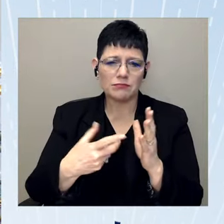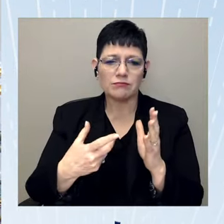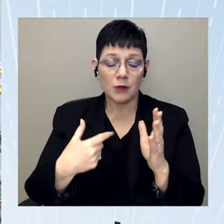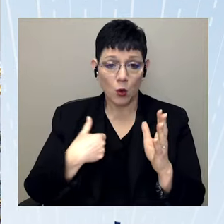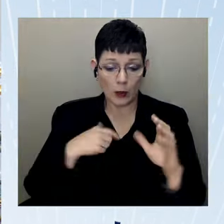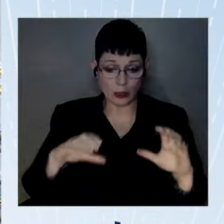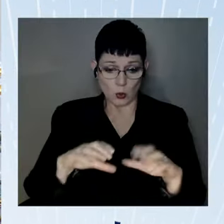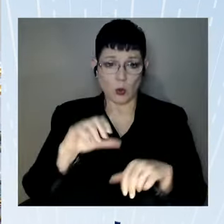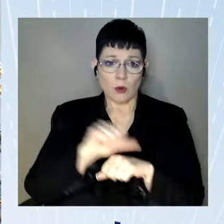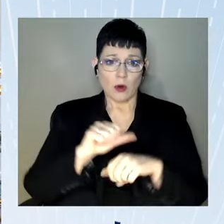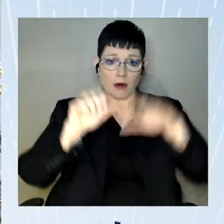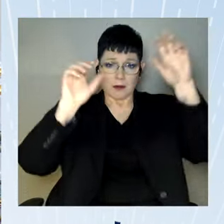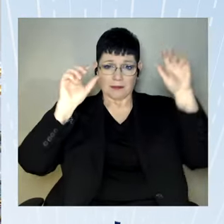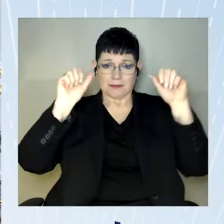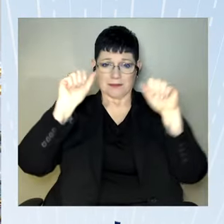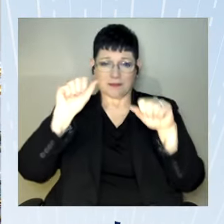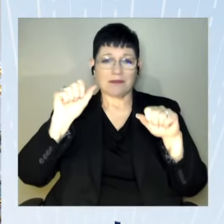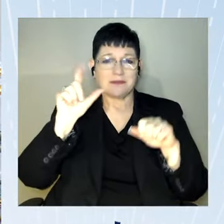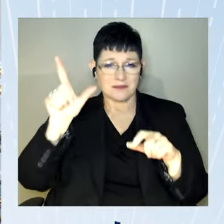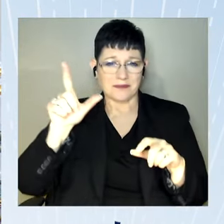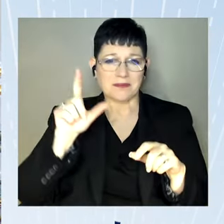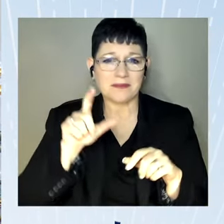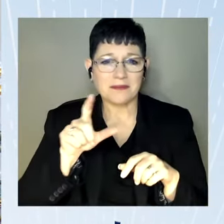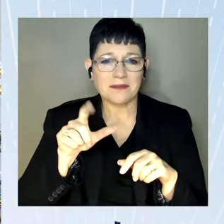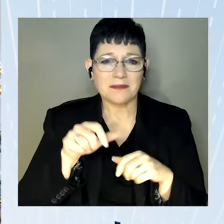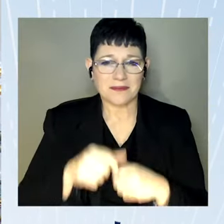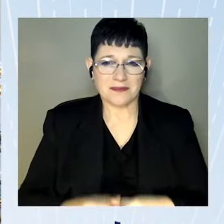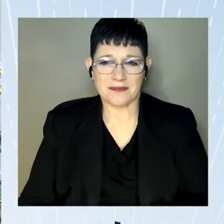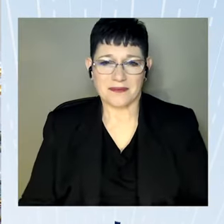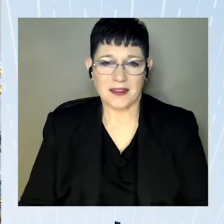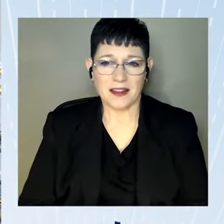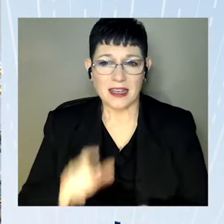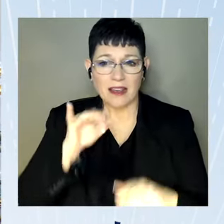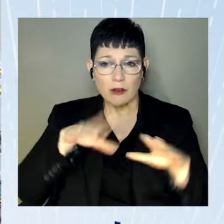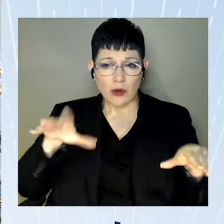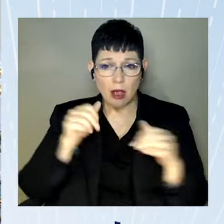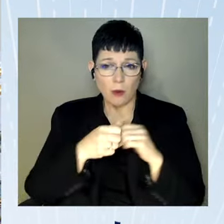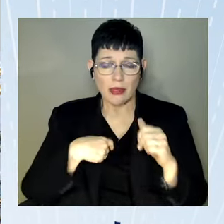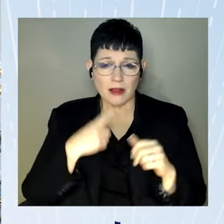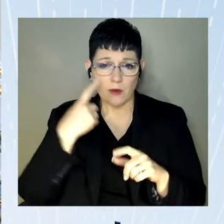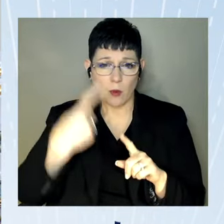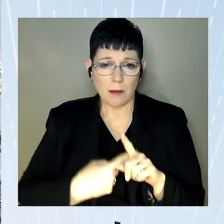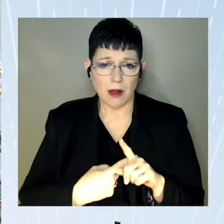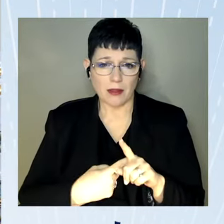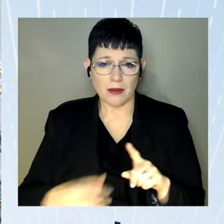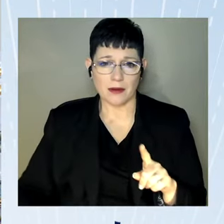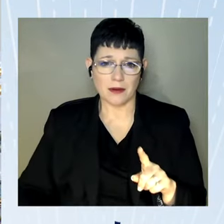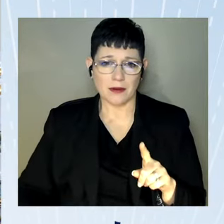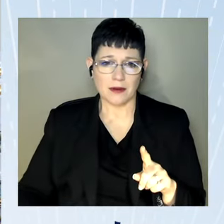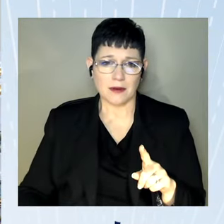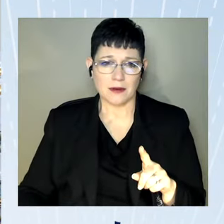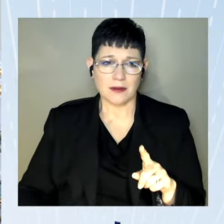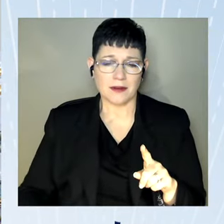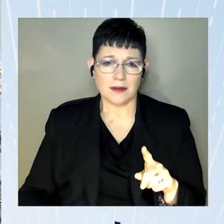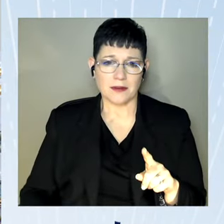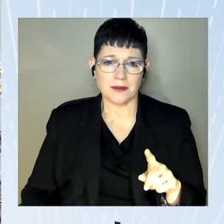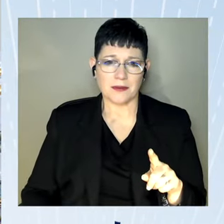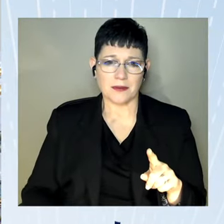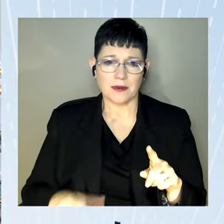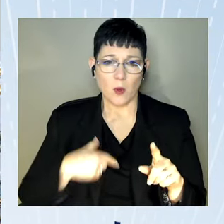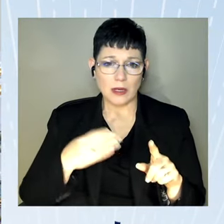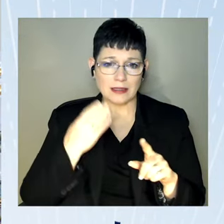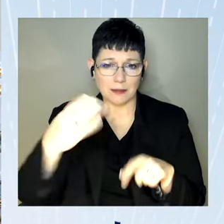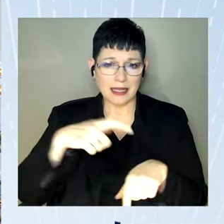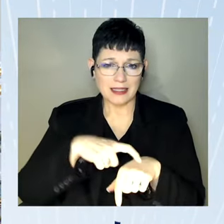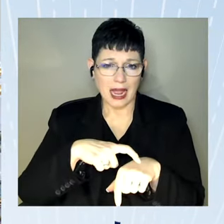then we work for, well, a child is with us for a month, and then we submit our timesheets, and then 3 weeks